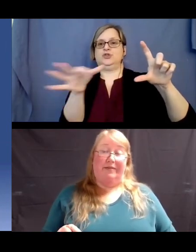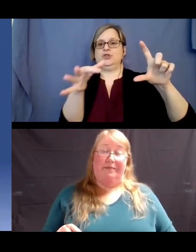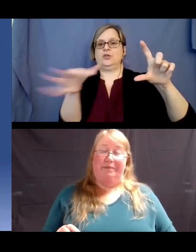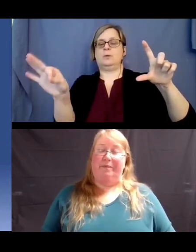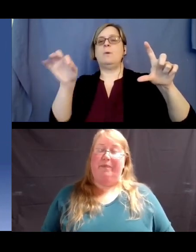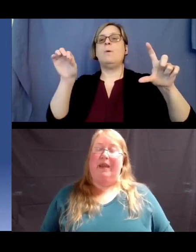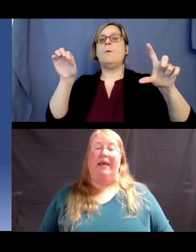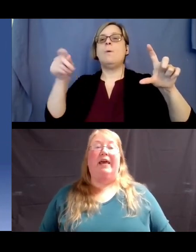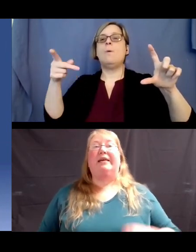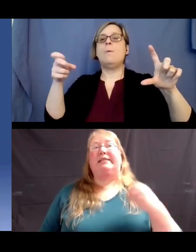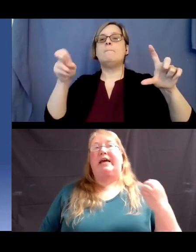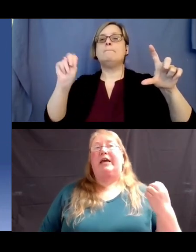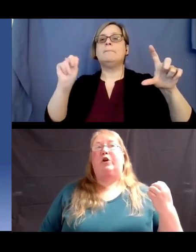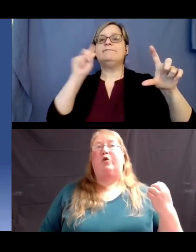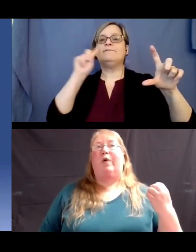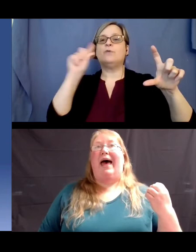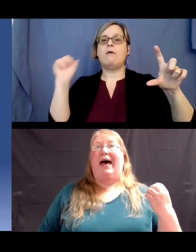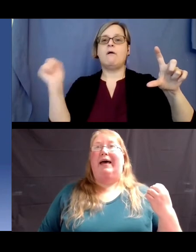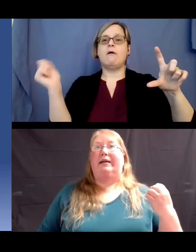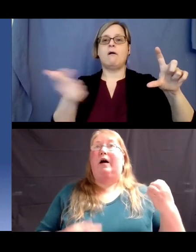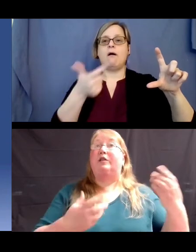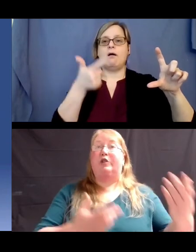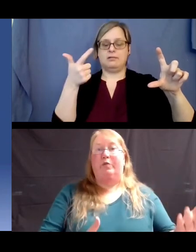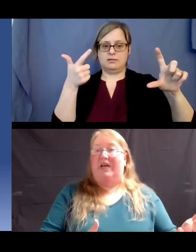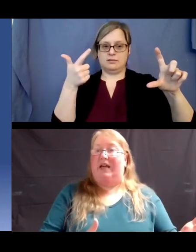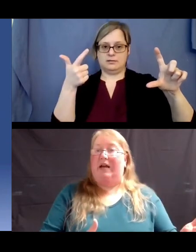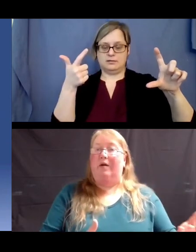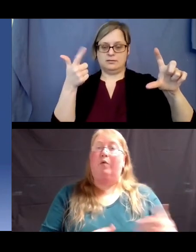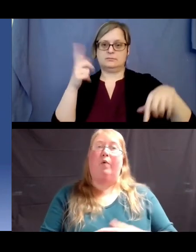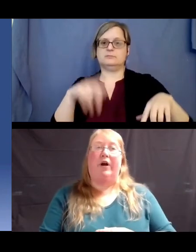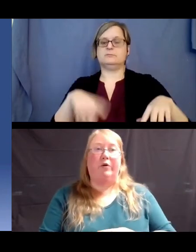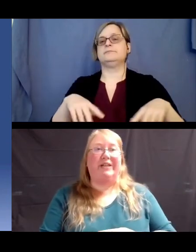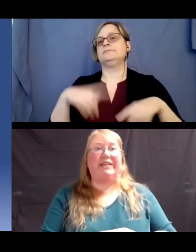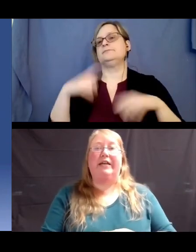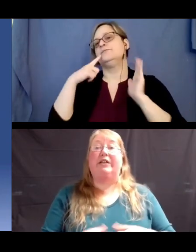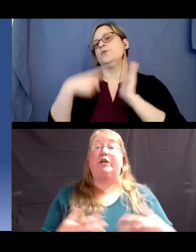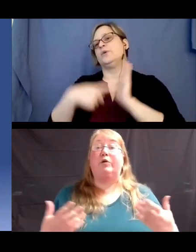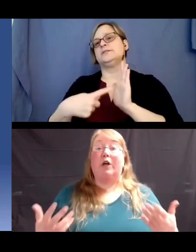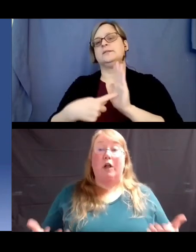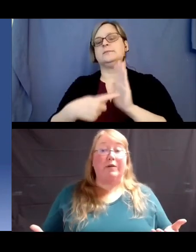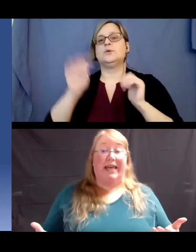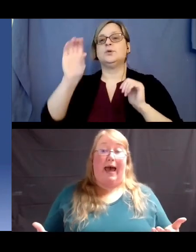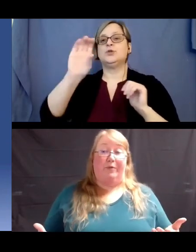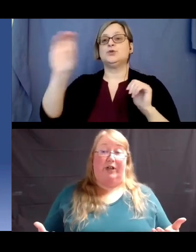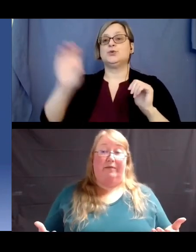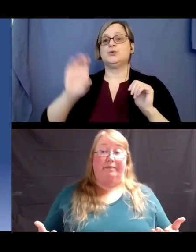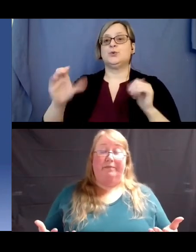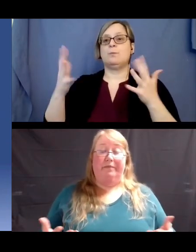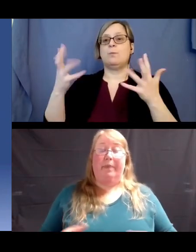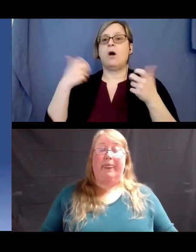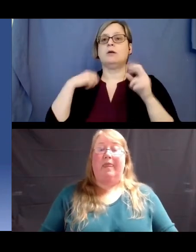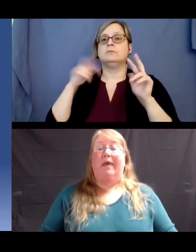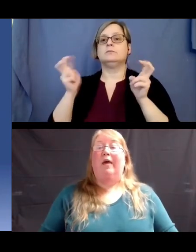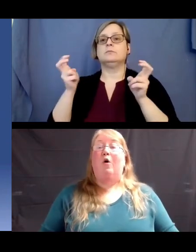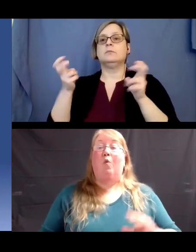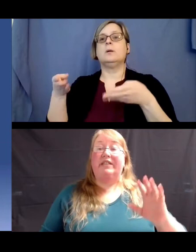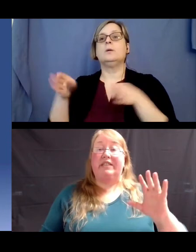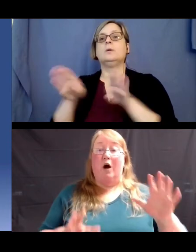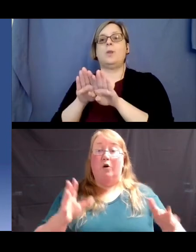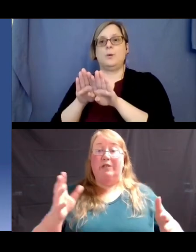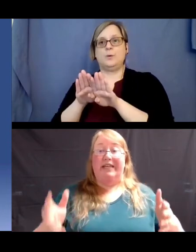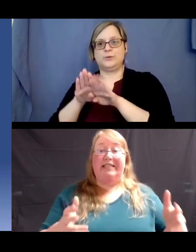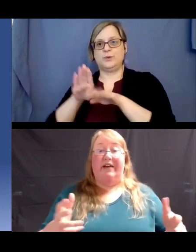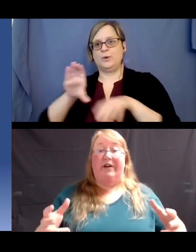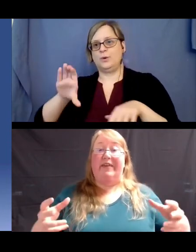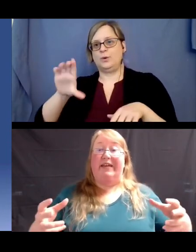typed. Say you had a Zoom meeting where you decided to use closed caption. Once